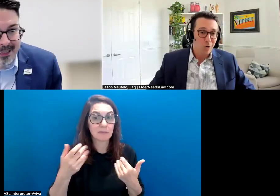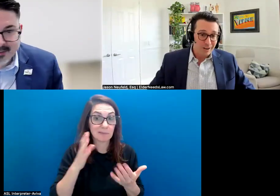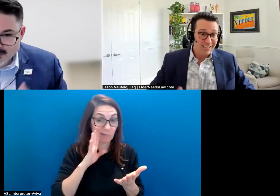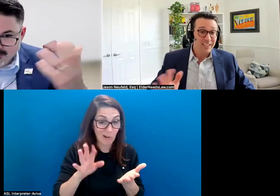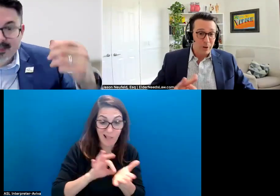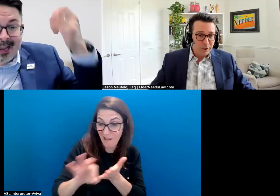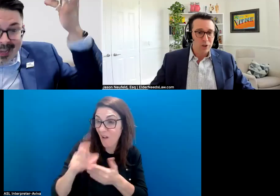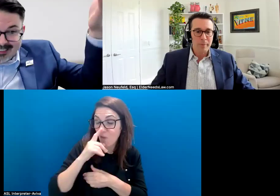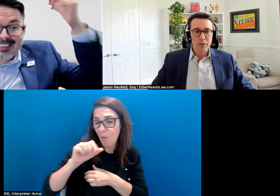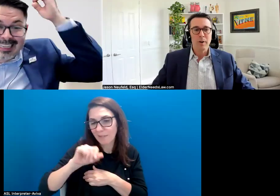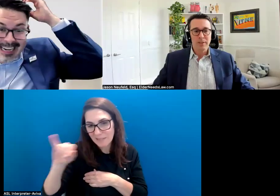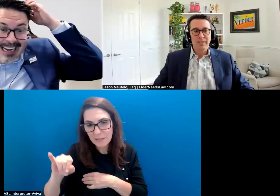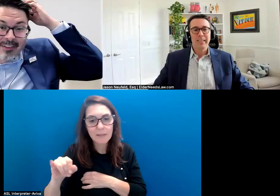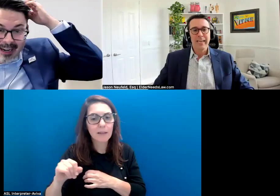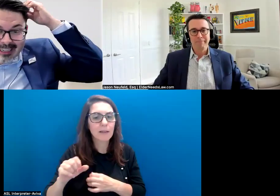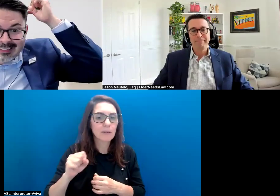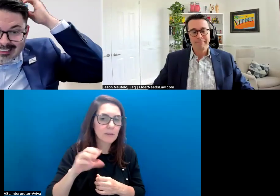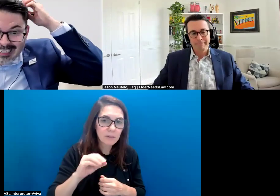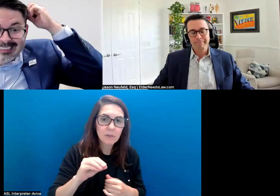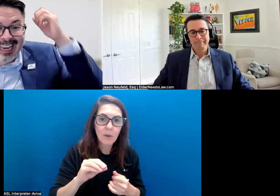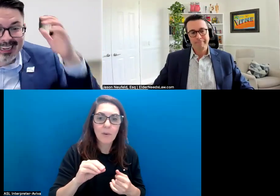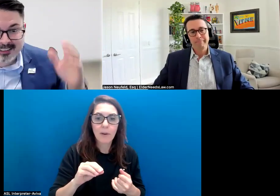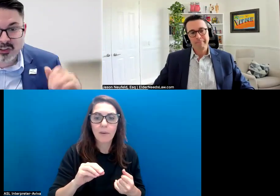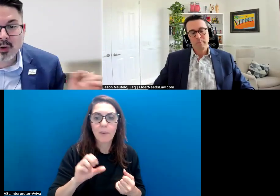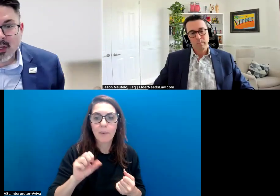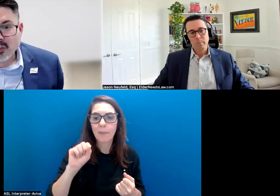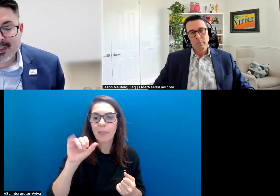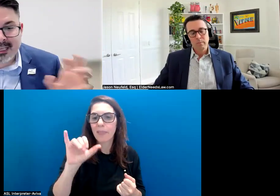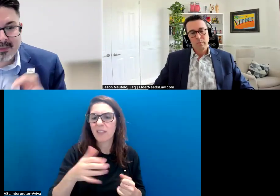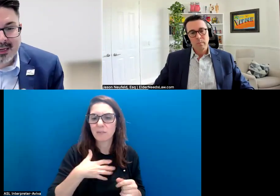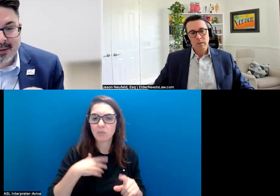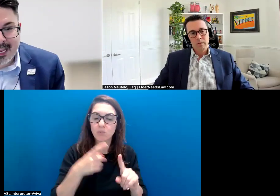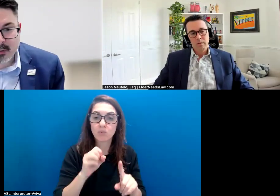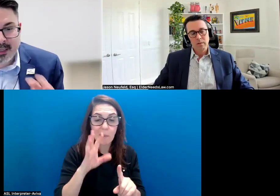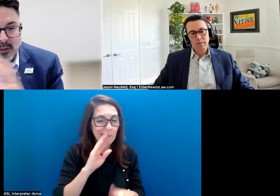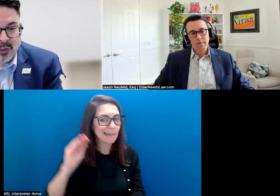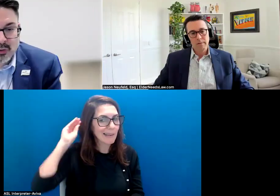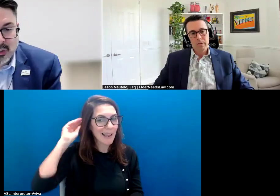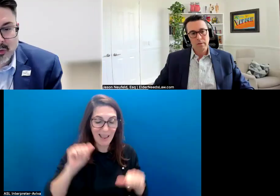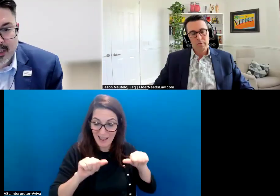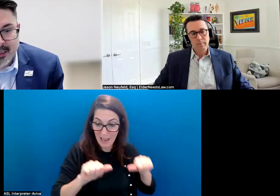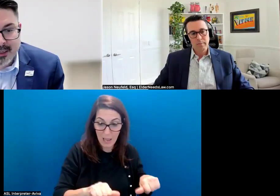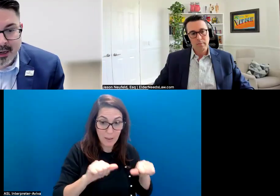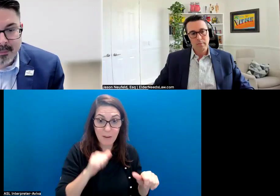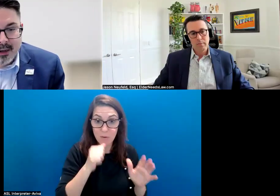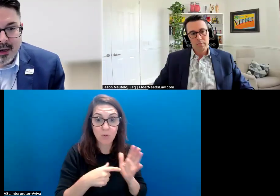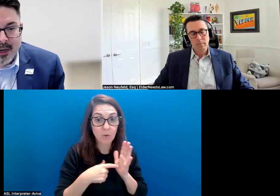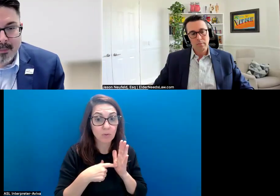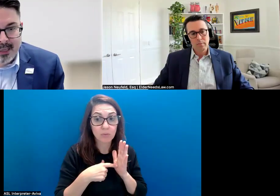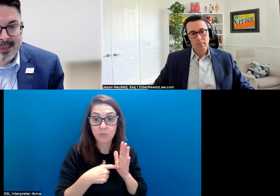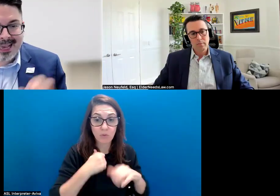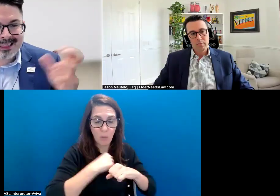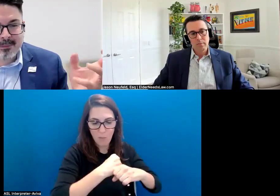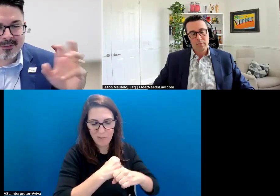activity for Yeah, disability determination SSDI, purposes. Yeah. right? Mhm. Exactly. So keep that in mind. Able accounts don't shelter income.